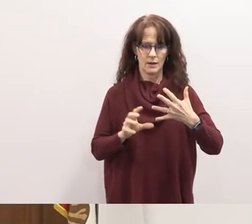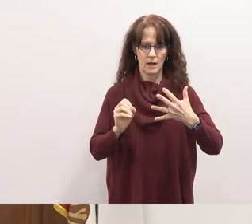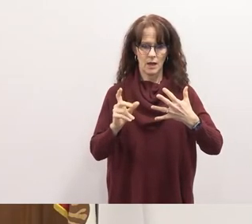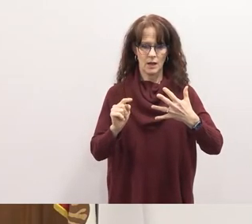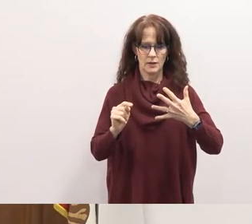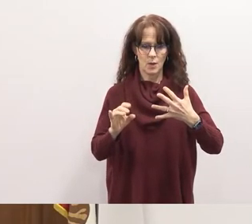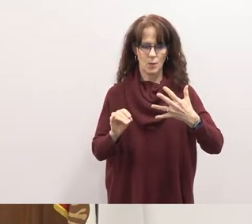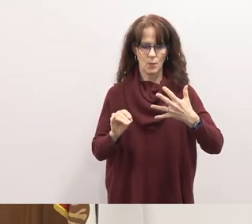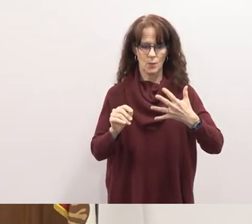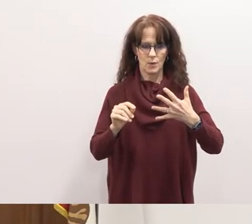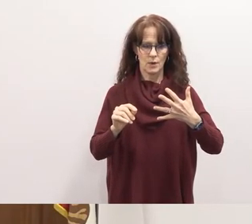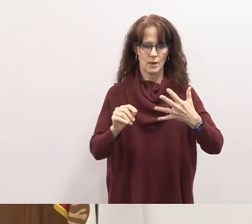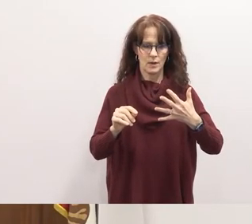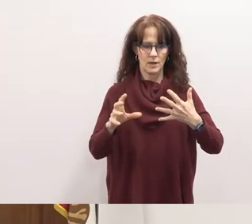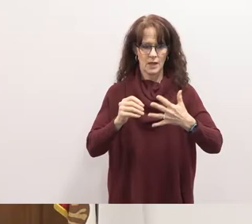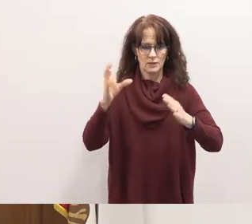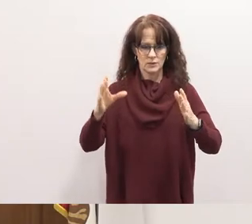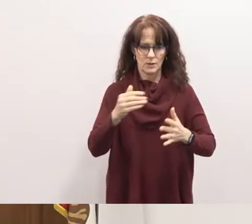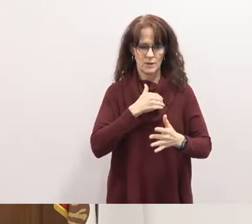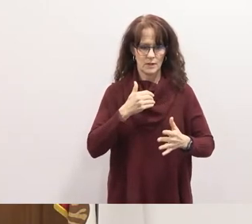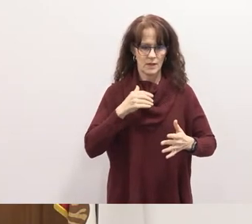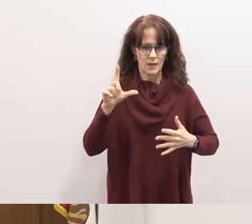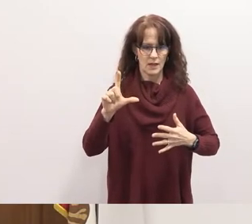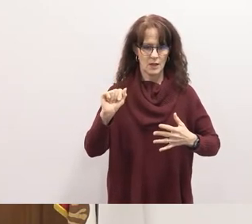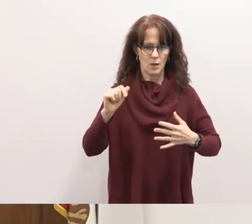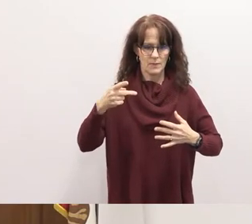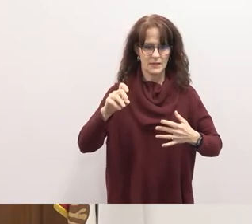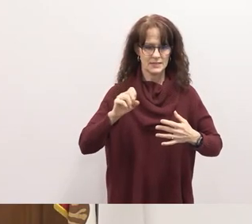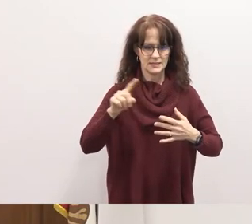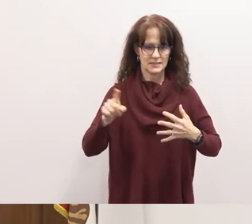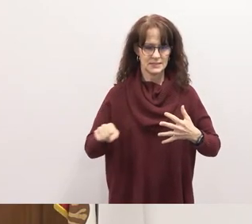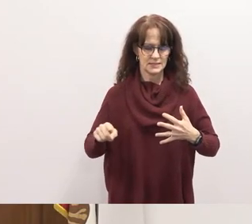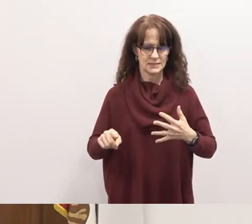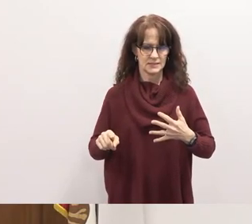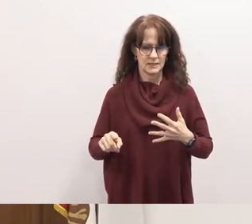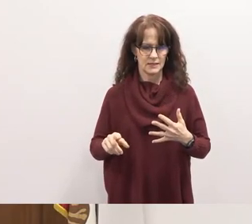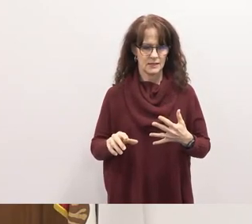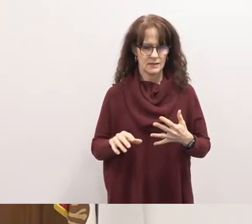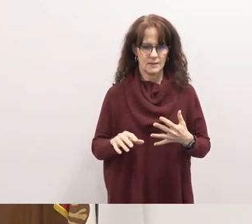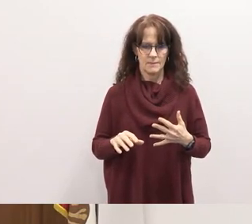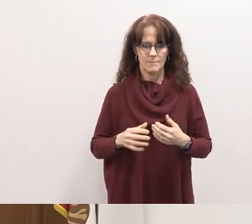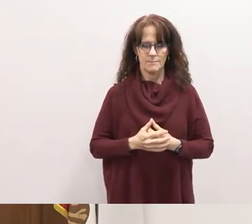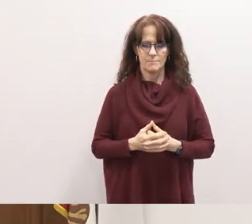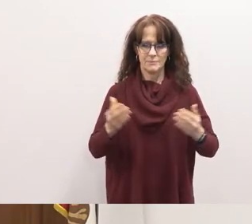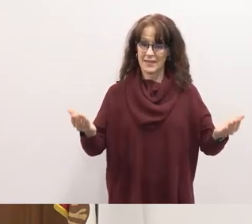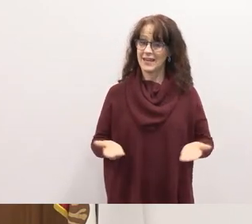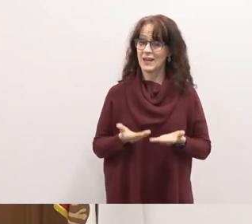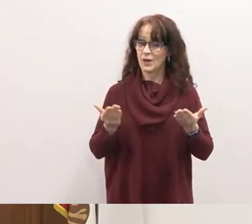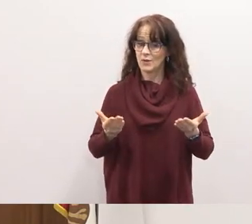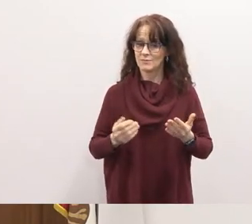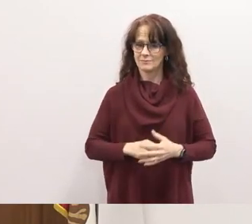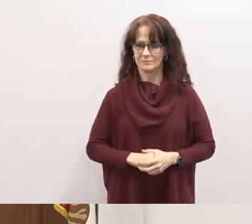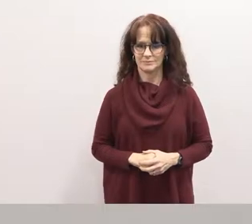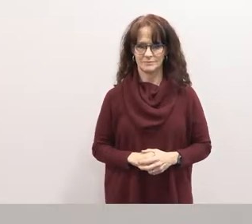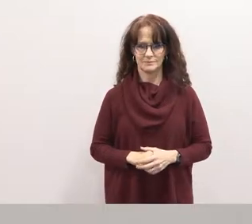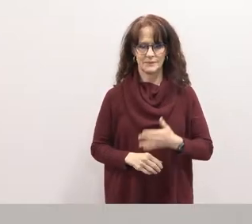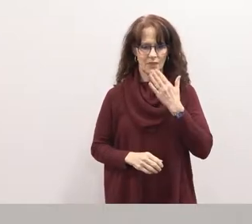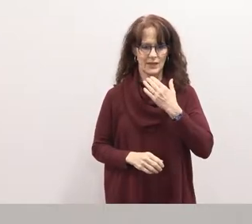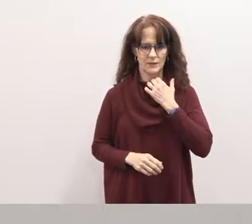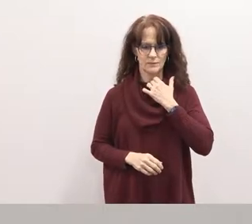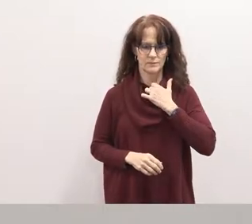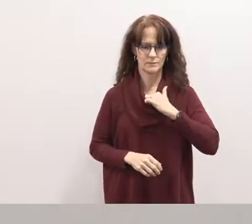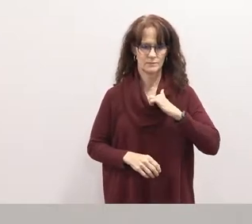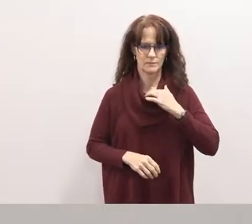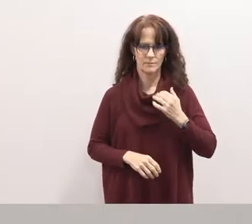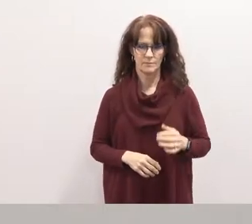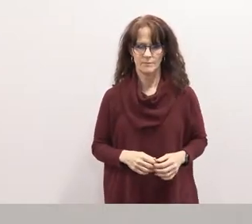Otto? Here. And student member Lopez? Here. Thank you. We have a quorum. Thank you. And now